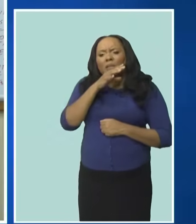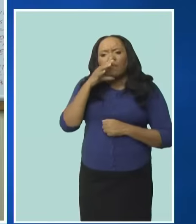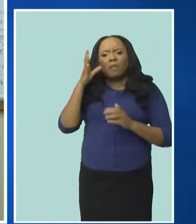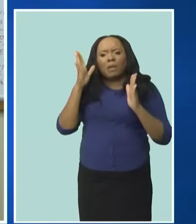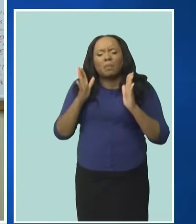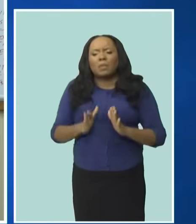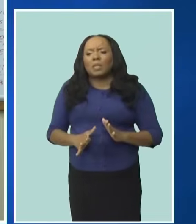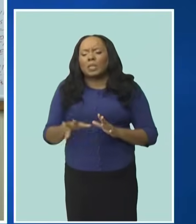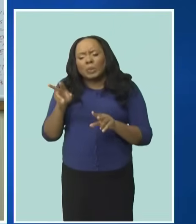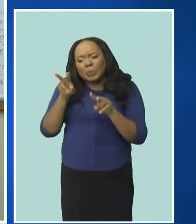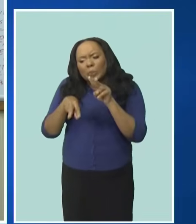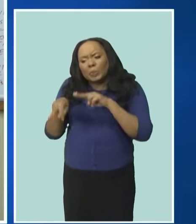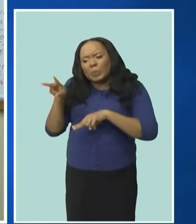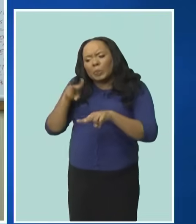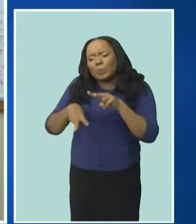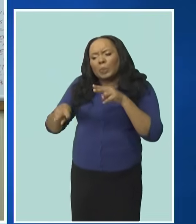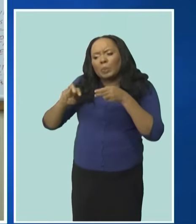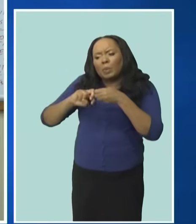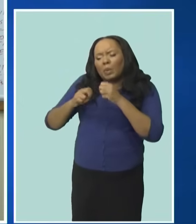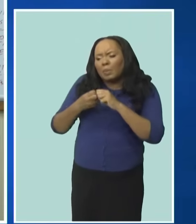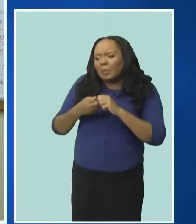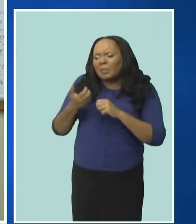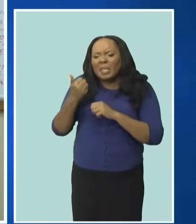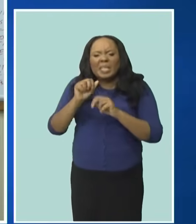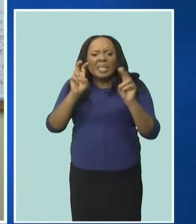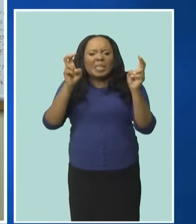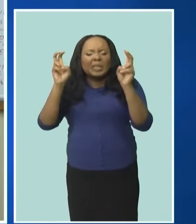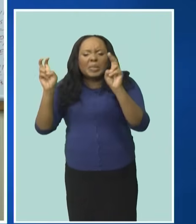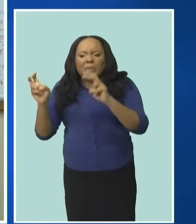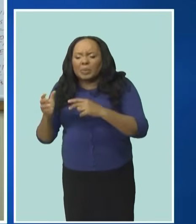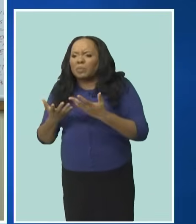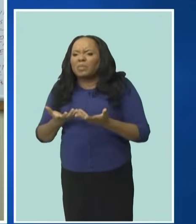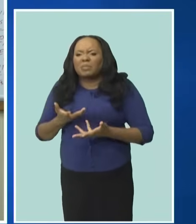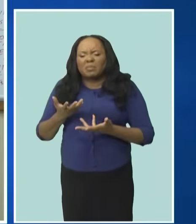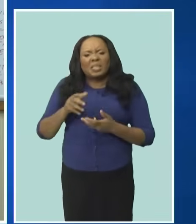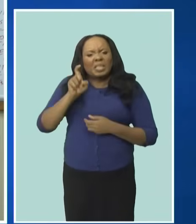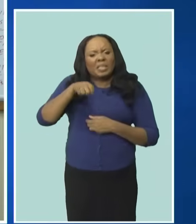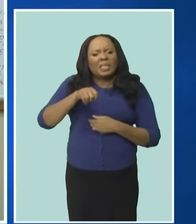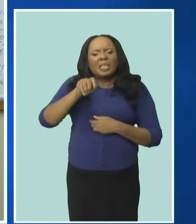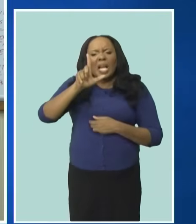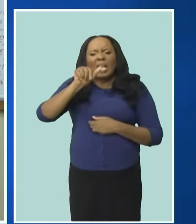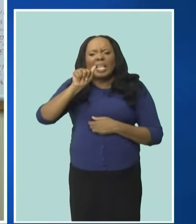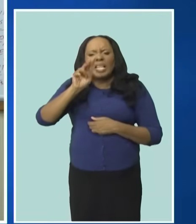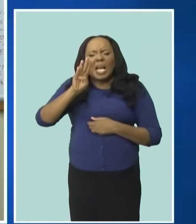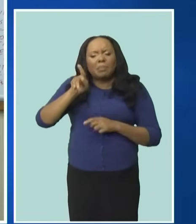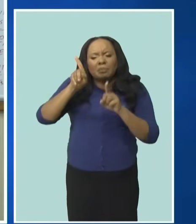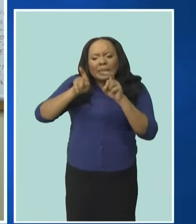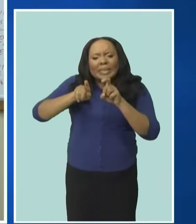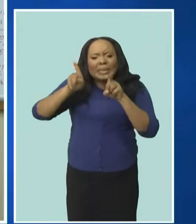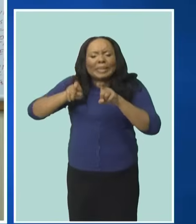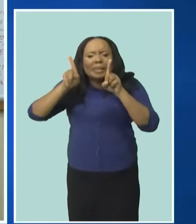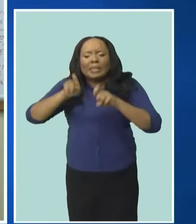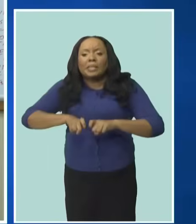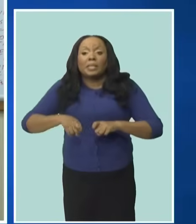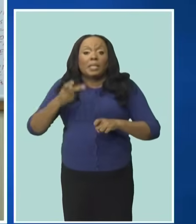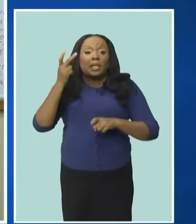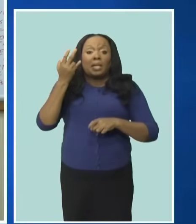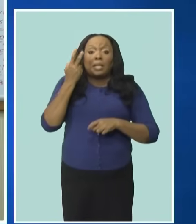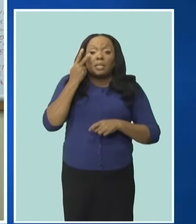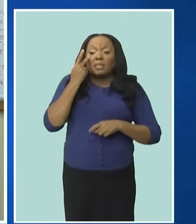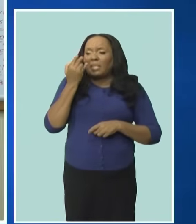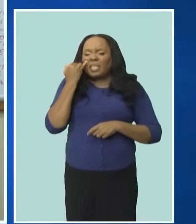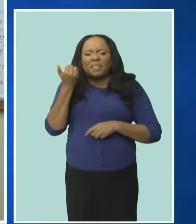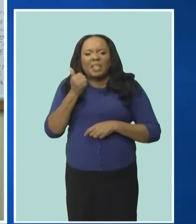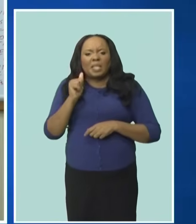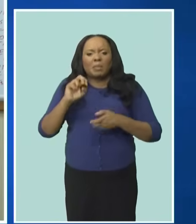the problems that they are facing on the farms, and also to develop ways in which those problems that they are facing